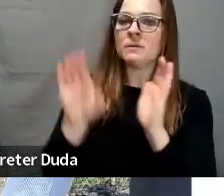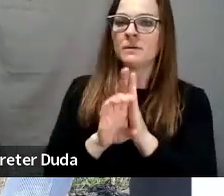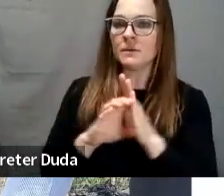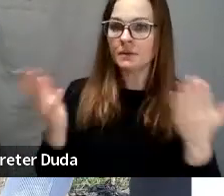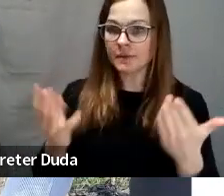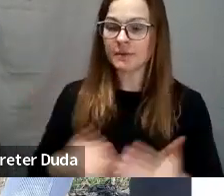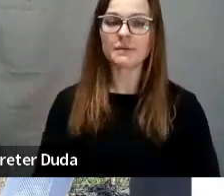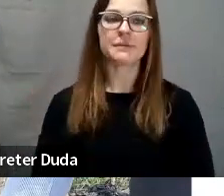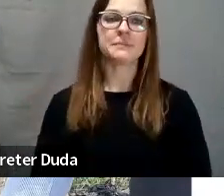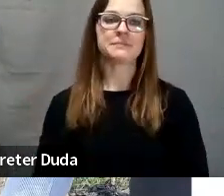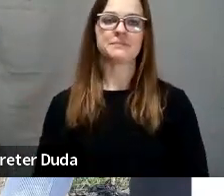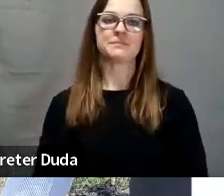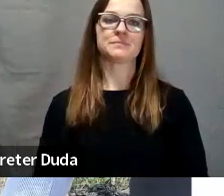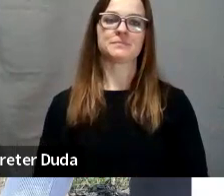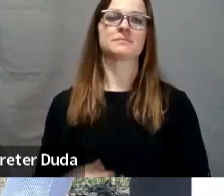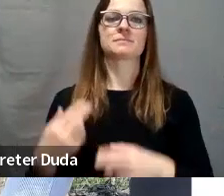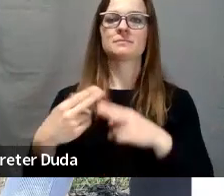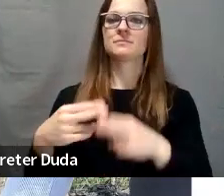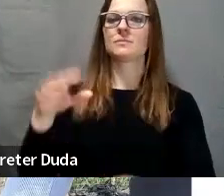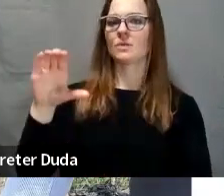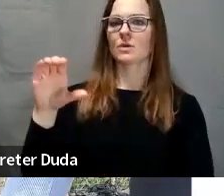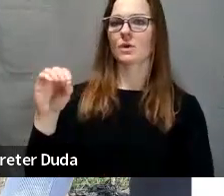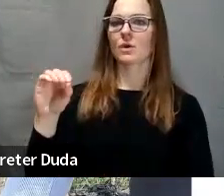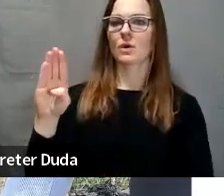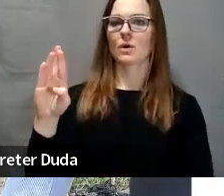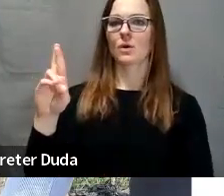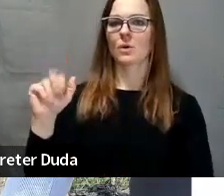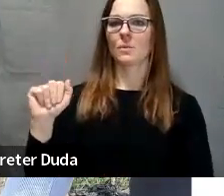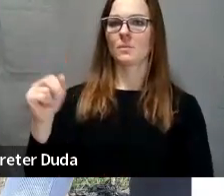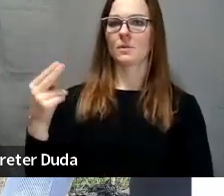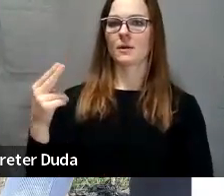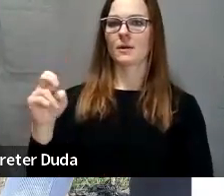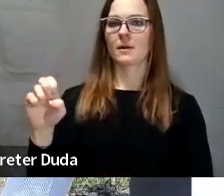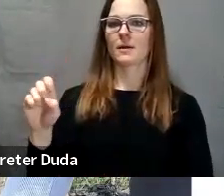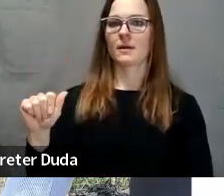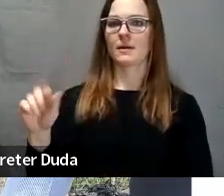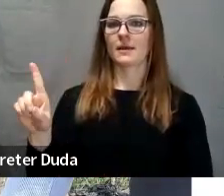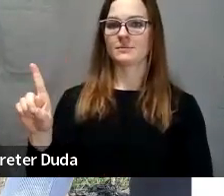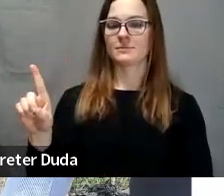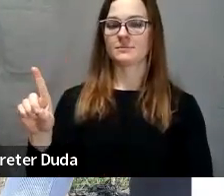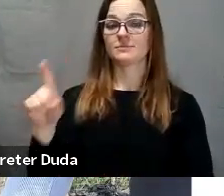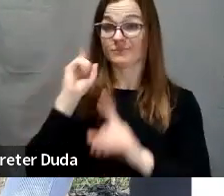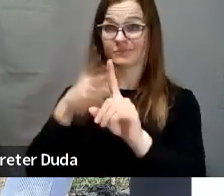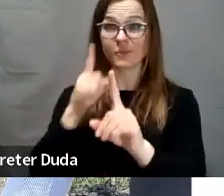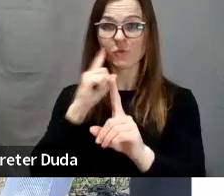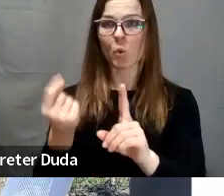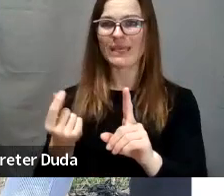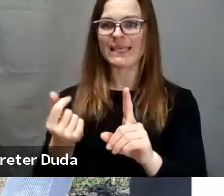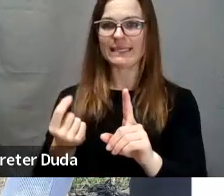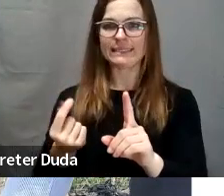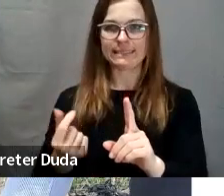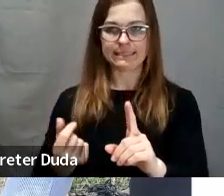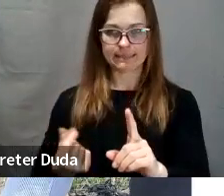of a product called the Cobra Head. It is designed to help with weeding. It's got a